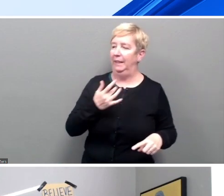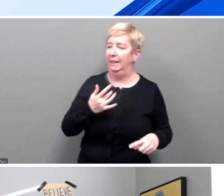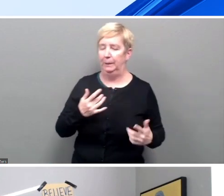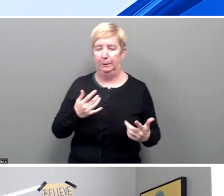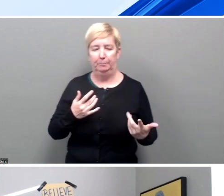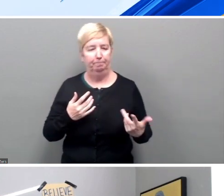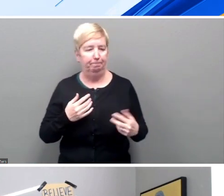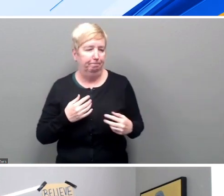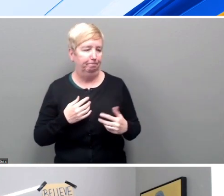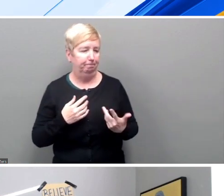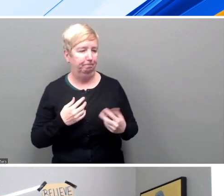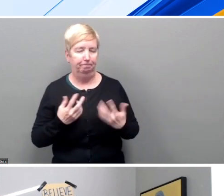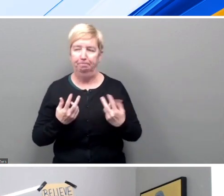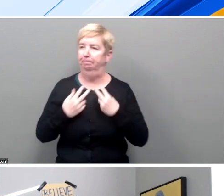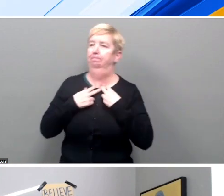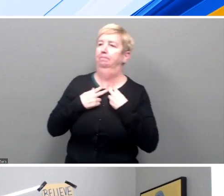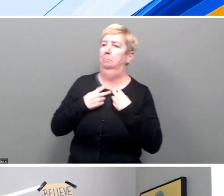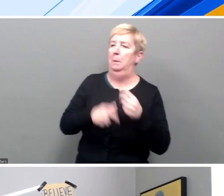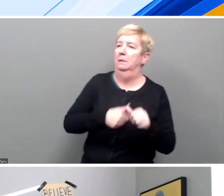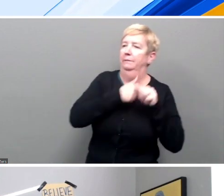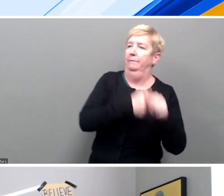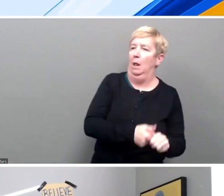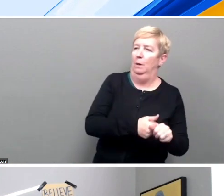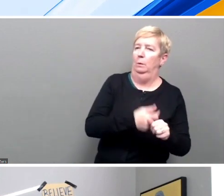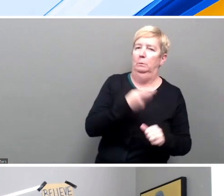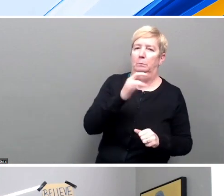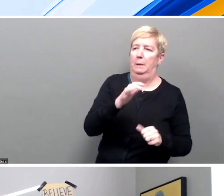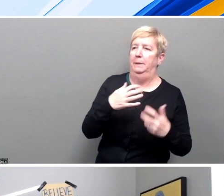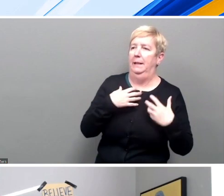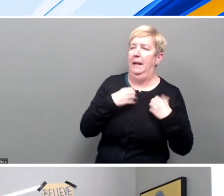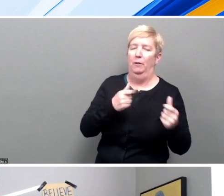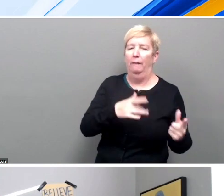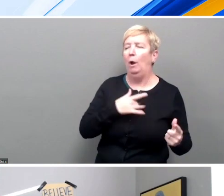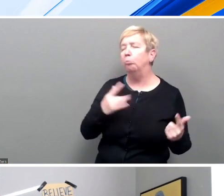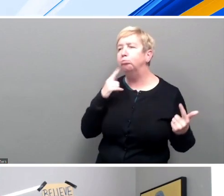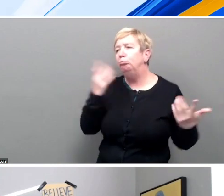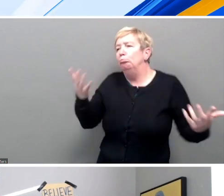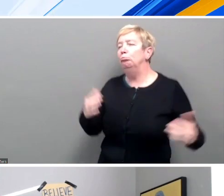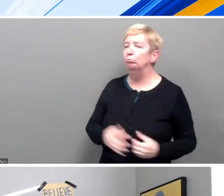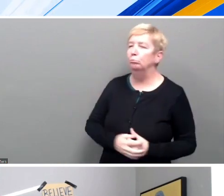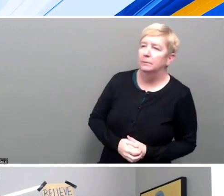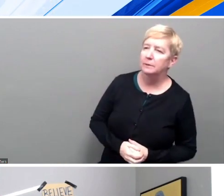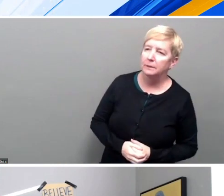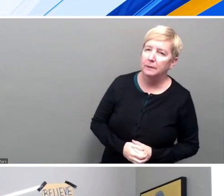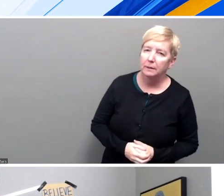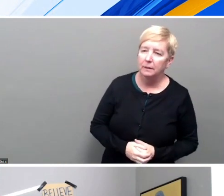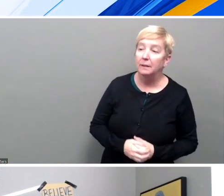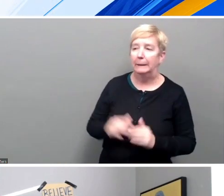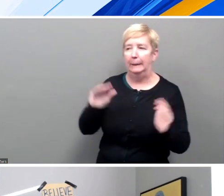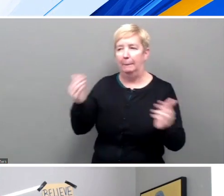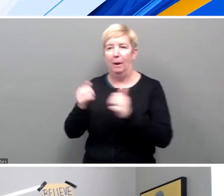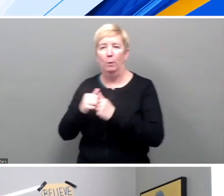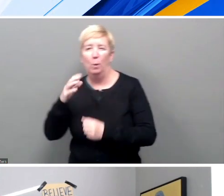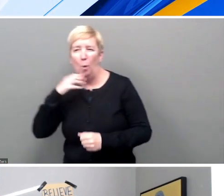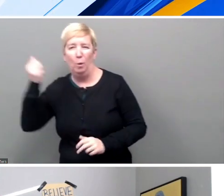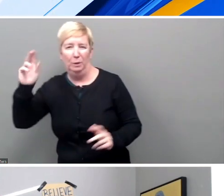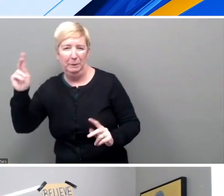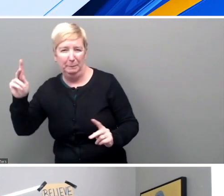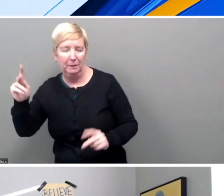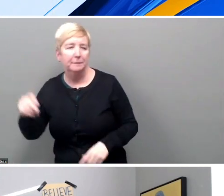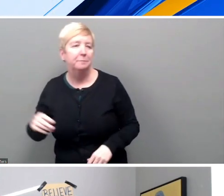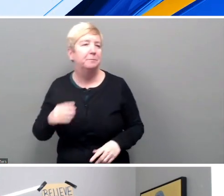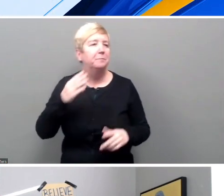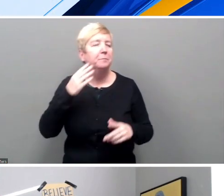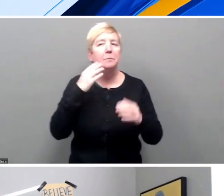orders as perhaps older age groups do. We struggle to try to get accurate data on masking. We